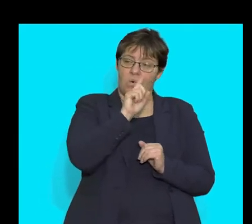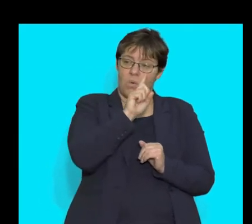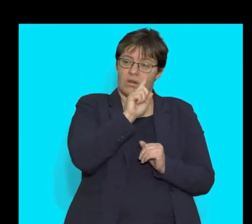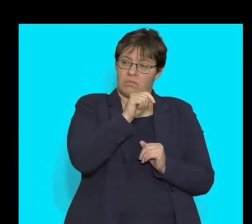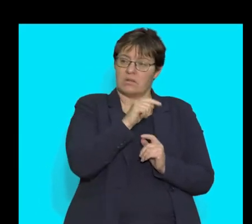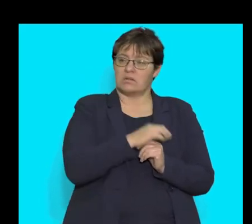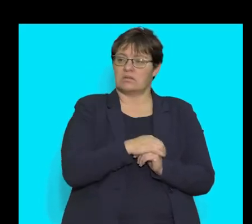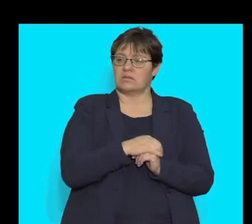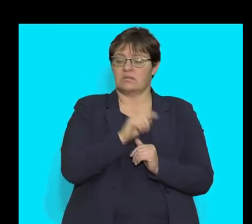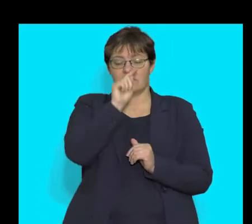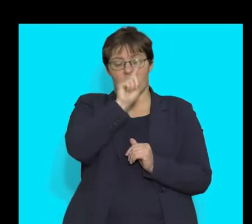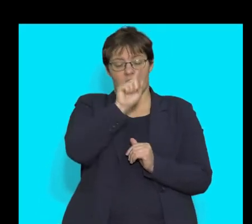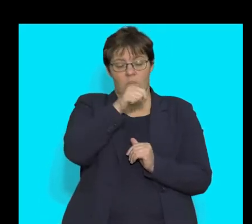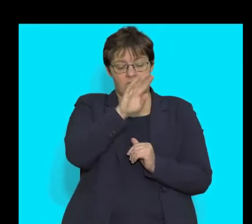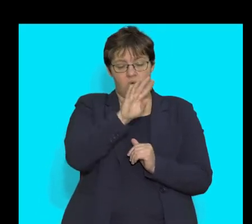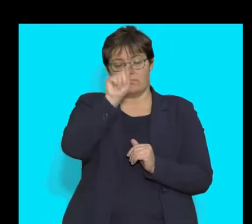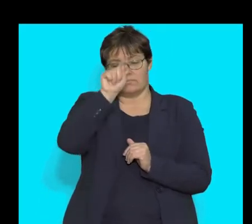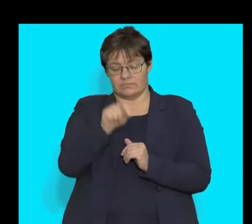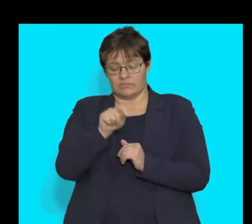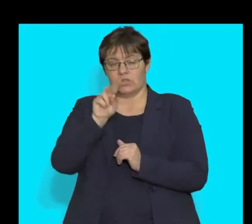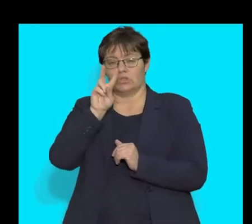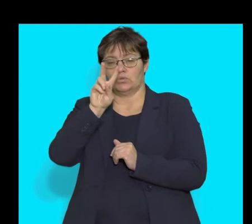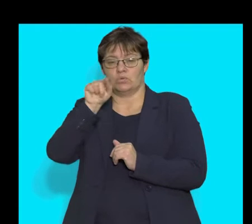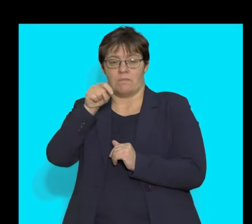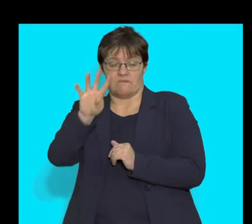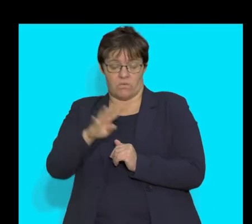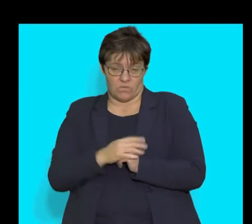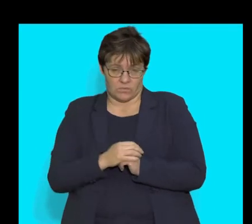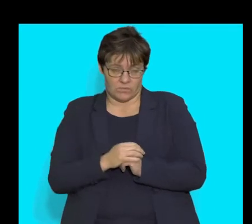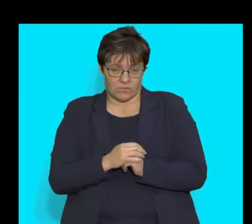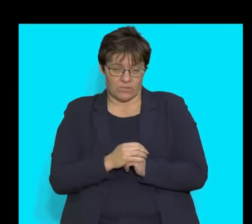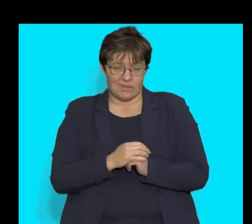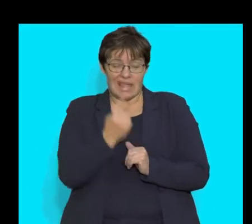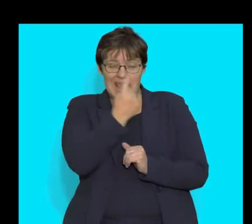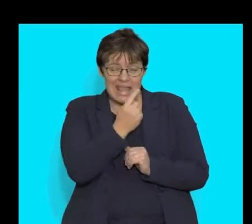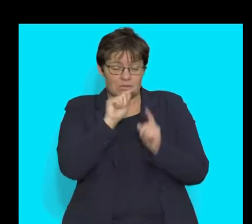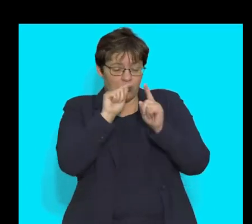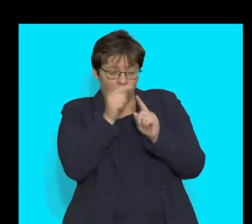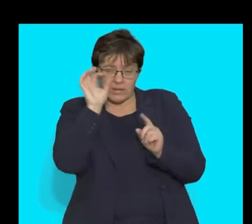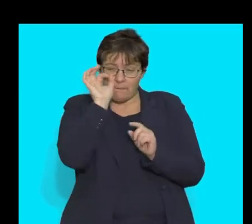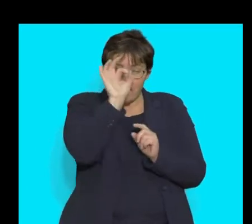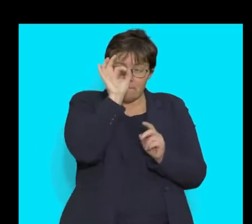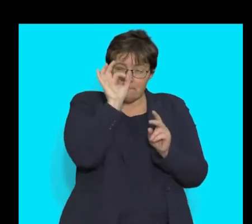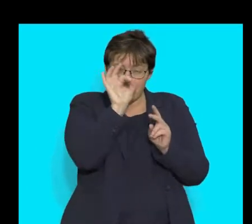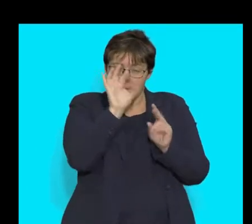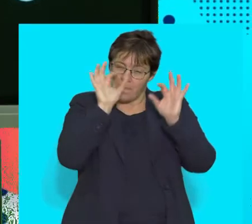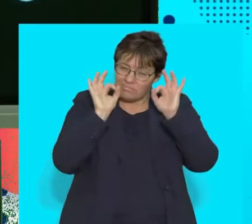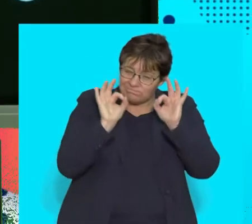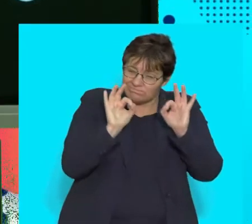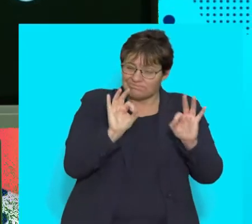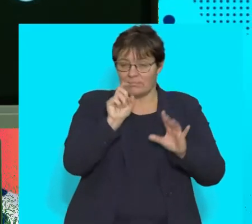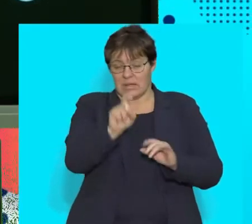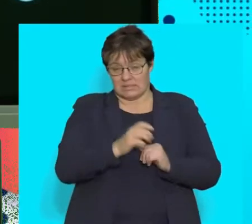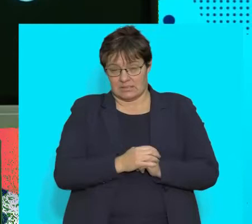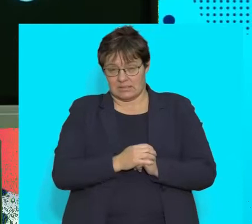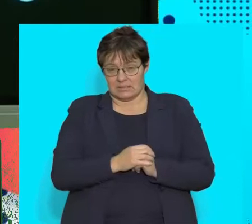a colon there to say 2,4. And you've got to make sure every one of your points is plotted accurately. And again,